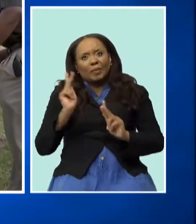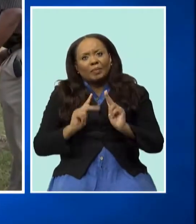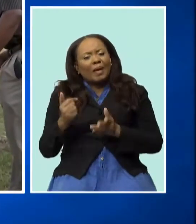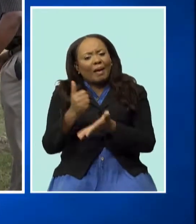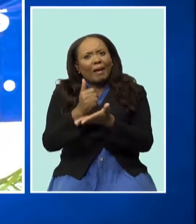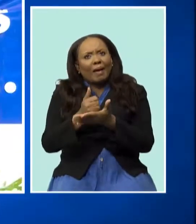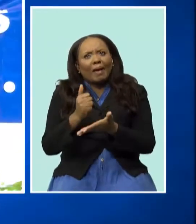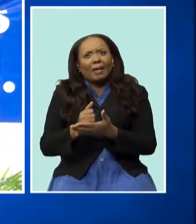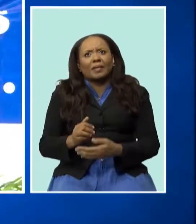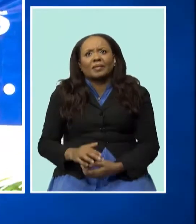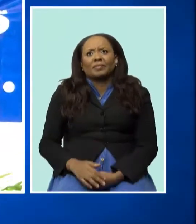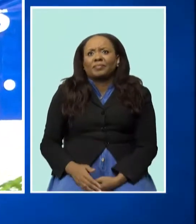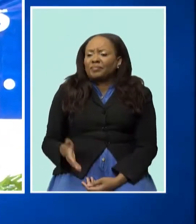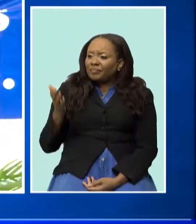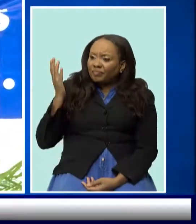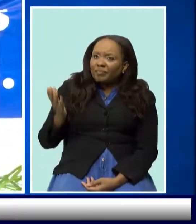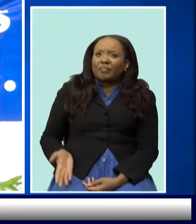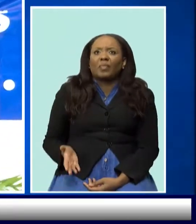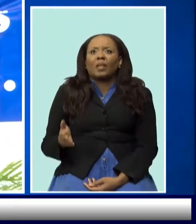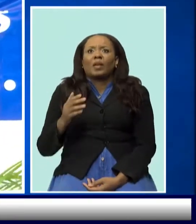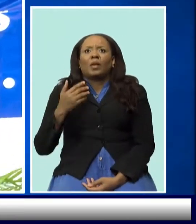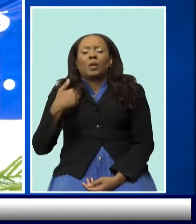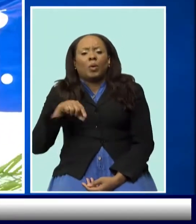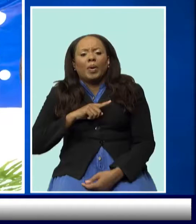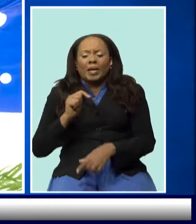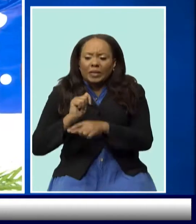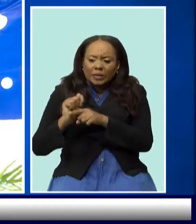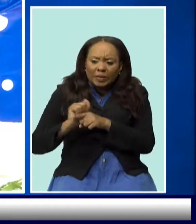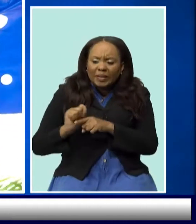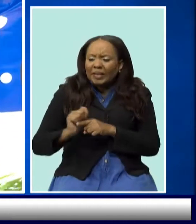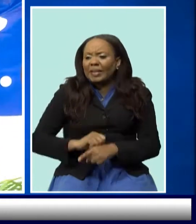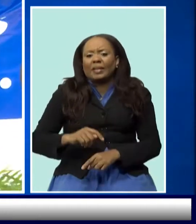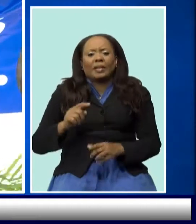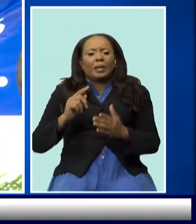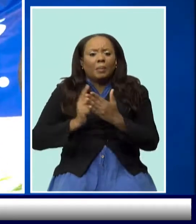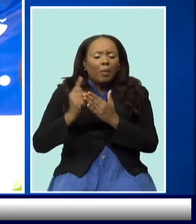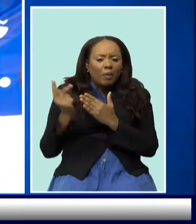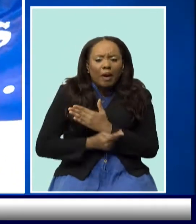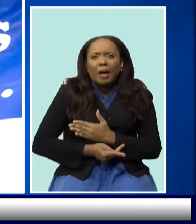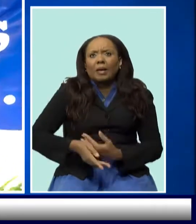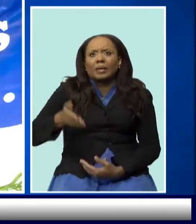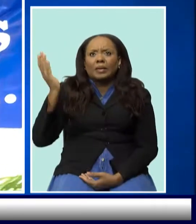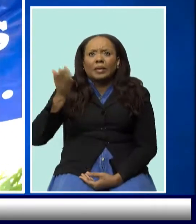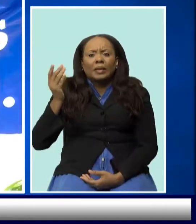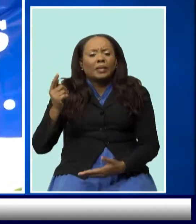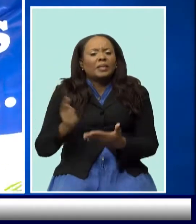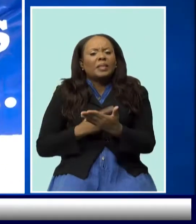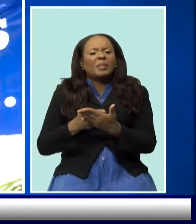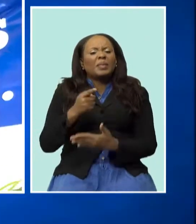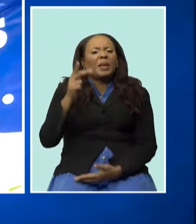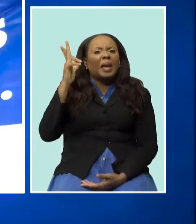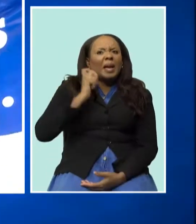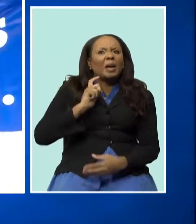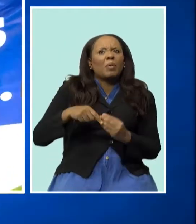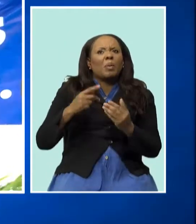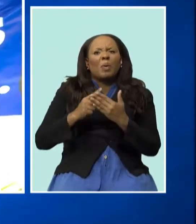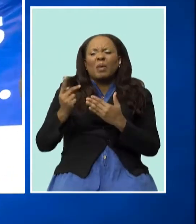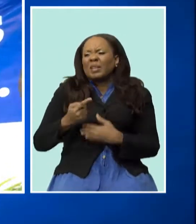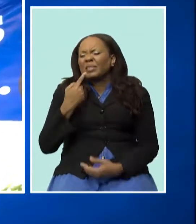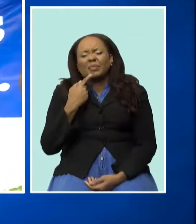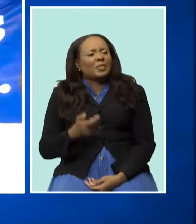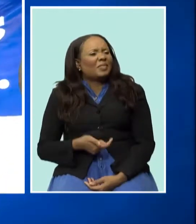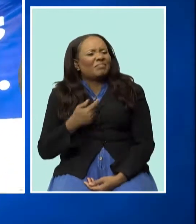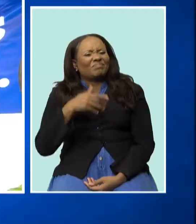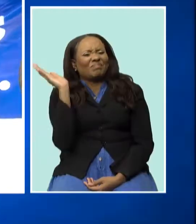community training, the lectures, the programs. And I know sometimes when you want to hear of a program coming, I want to hear about no old people now